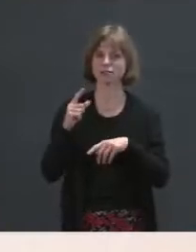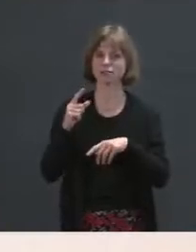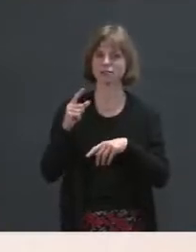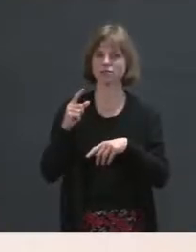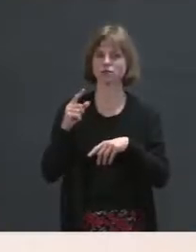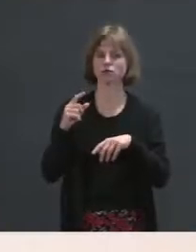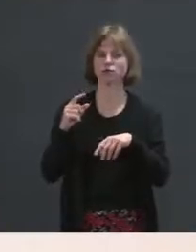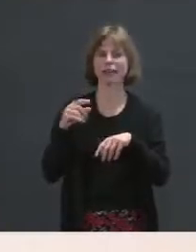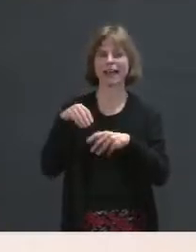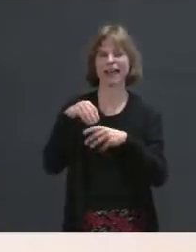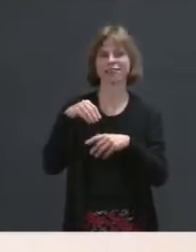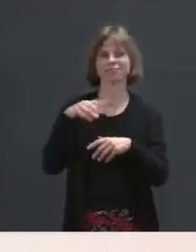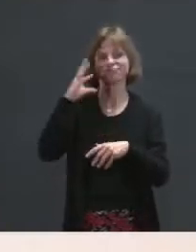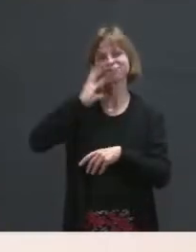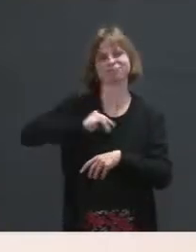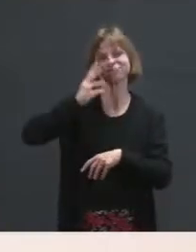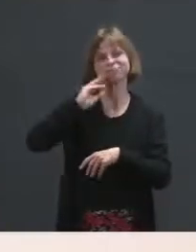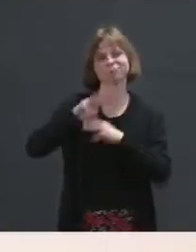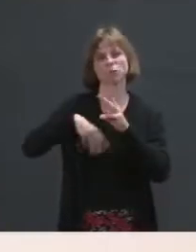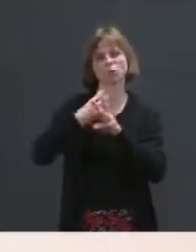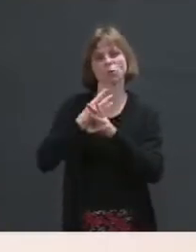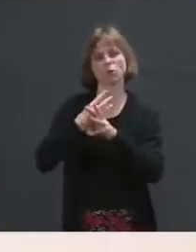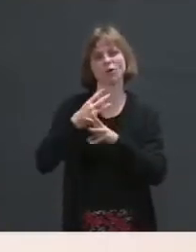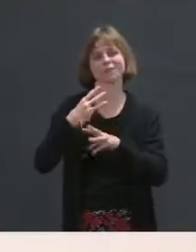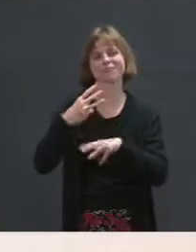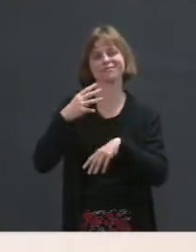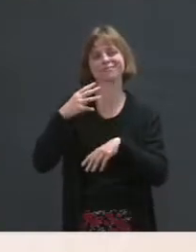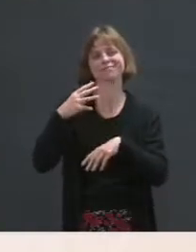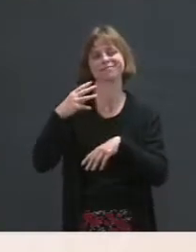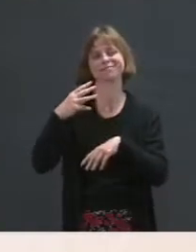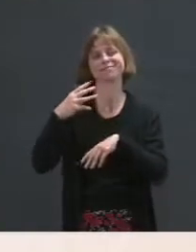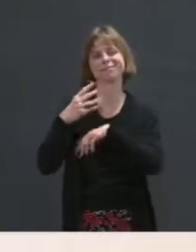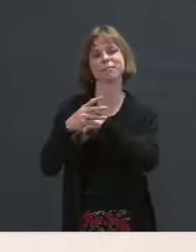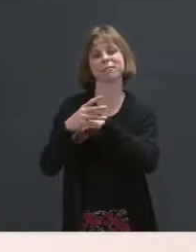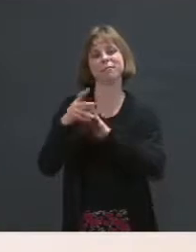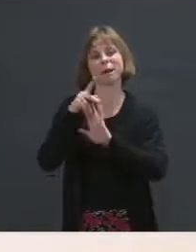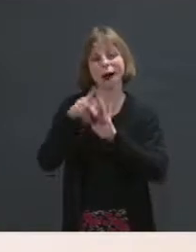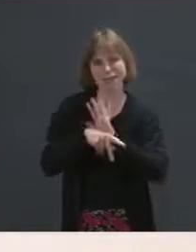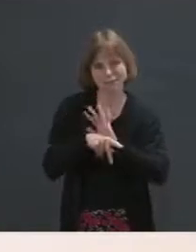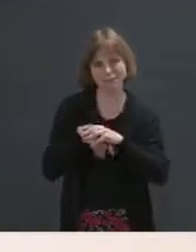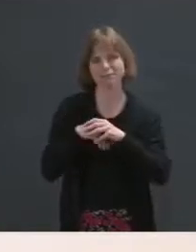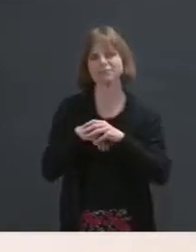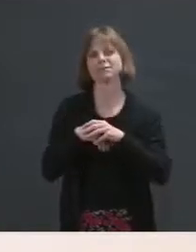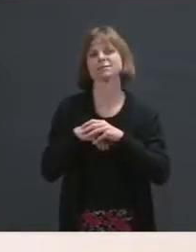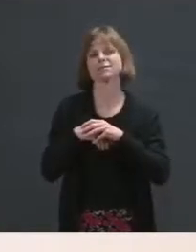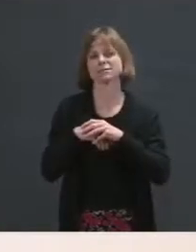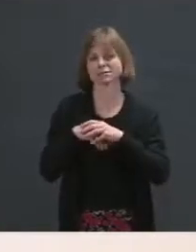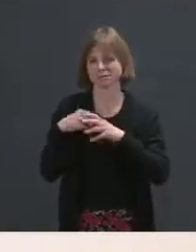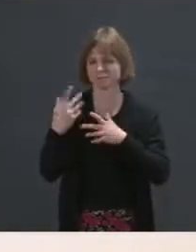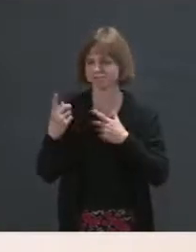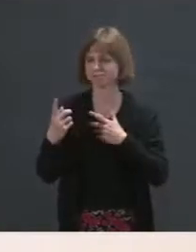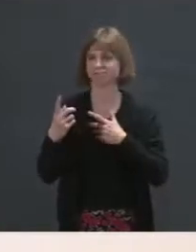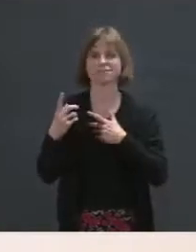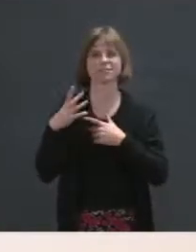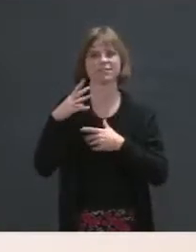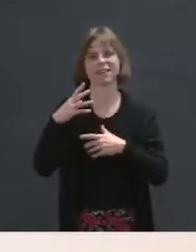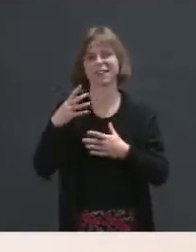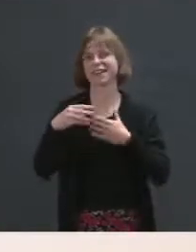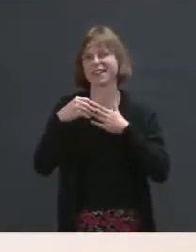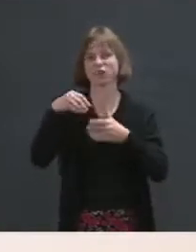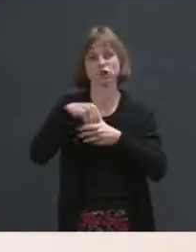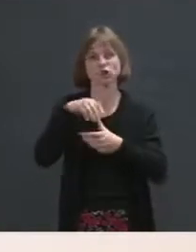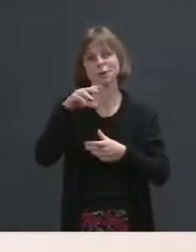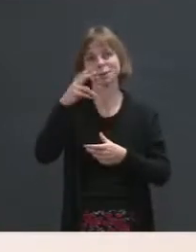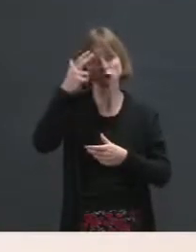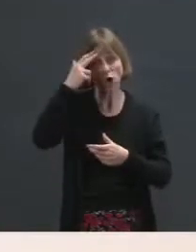he is certainly familiar with the leadership in Saudi Arabia, as he is in the Middle East and many parts of the world. And I